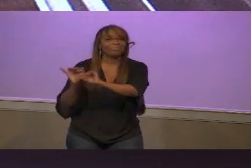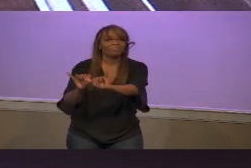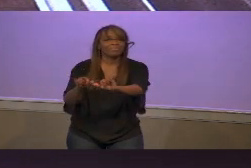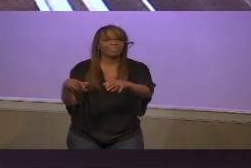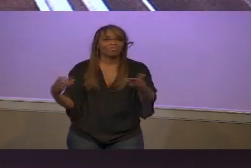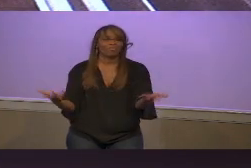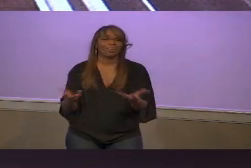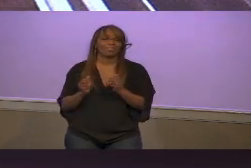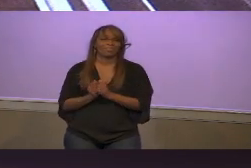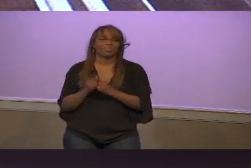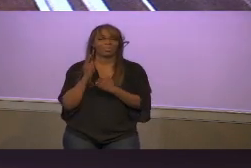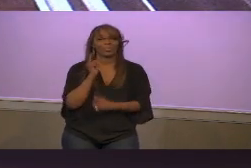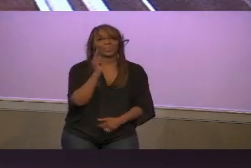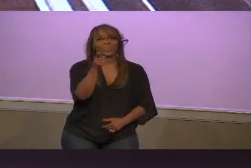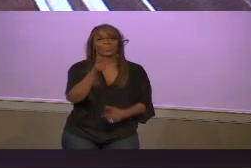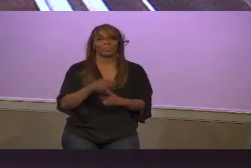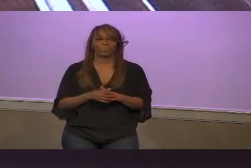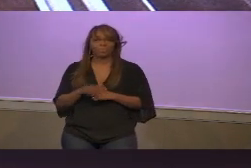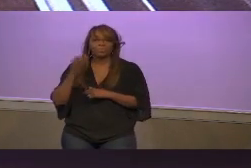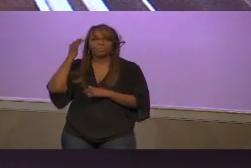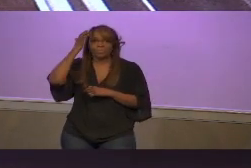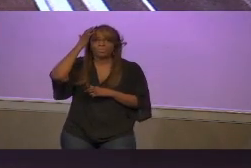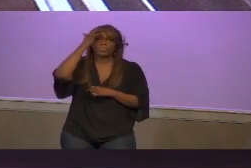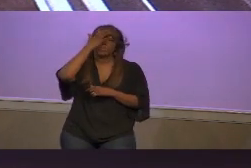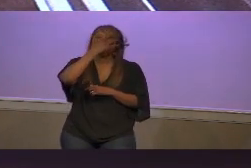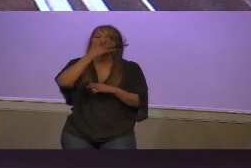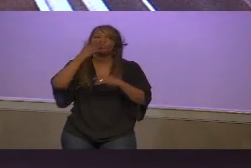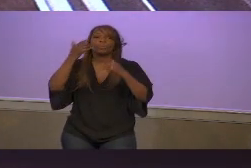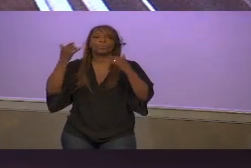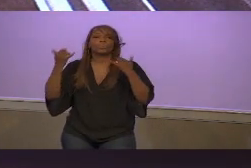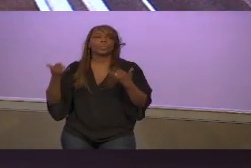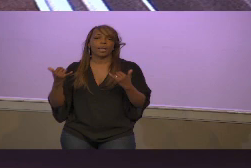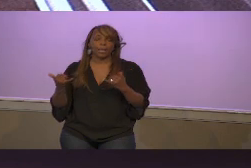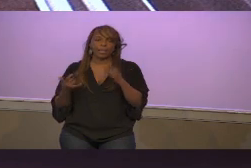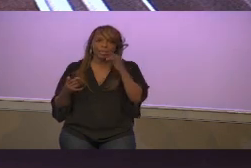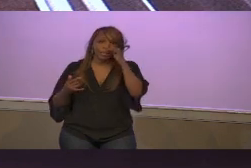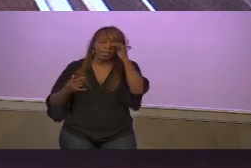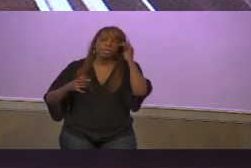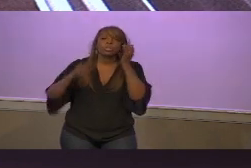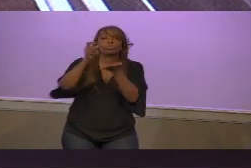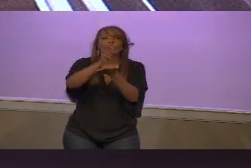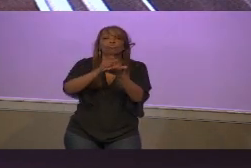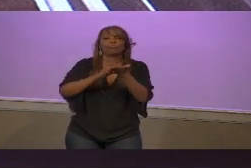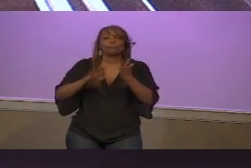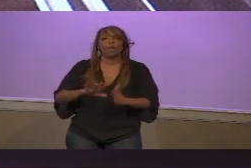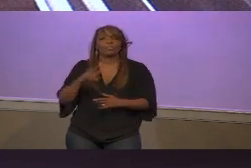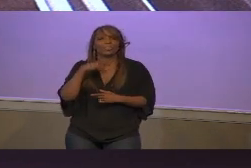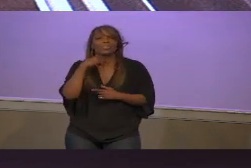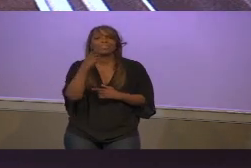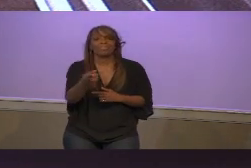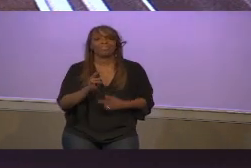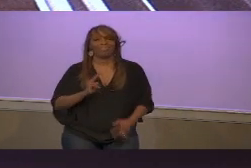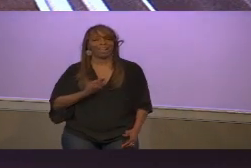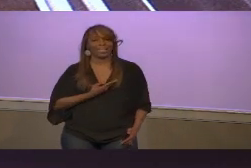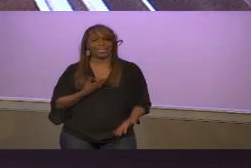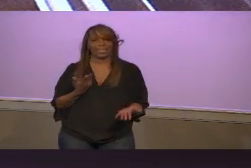is right there for you even today. So the psalmist begins by telling us he is our answer to the past.